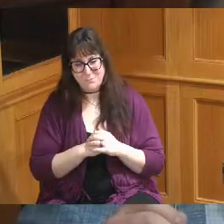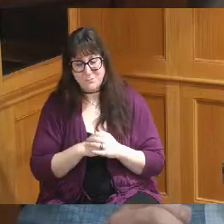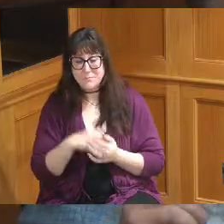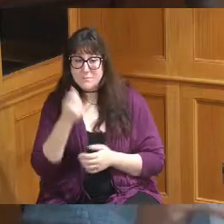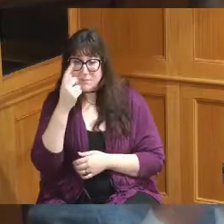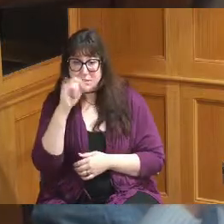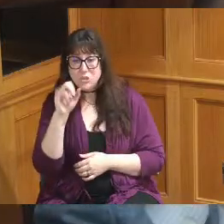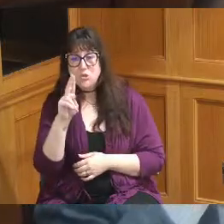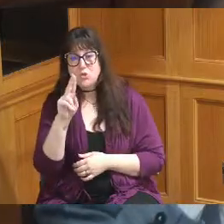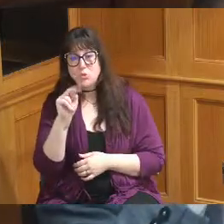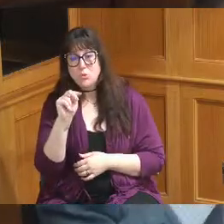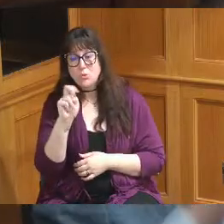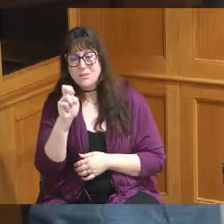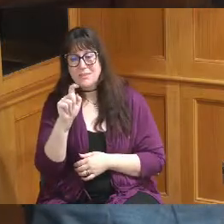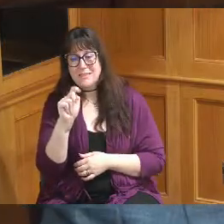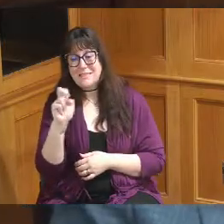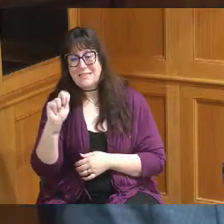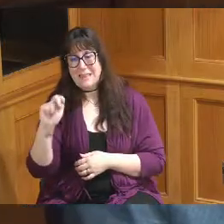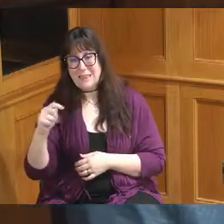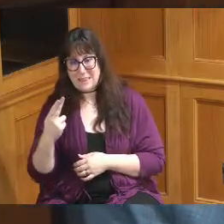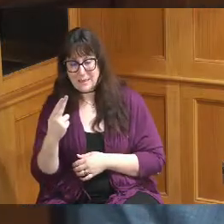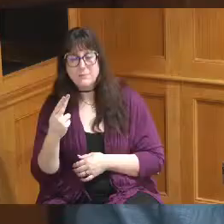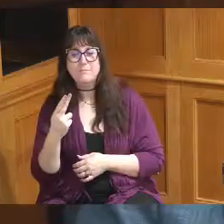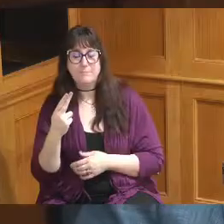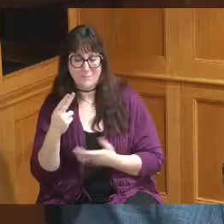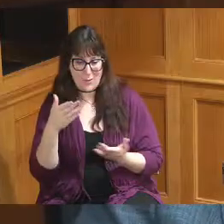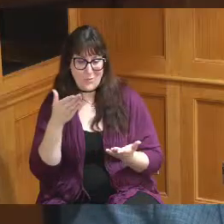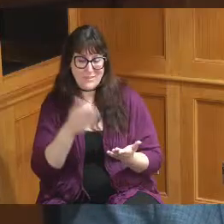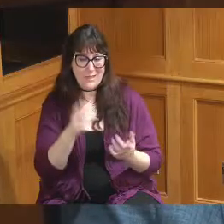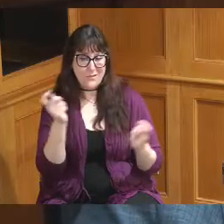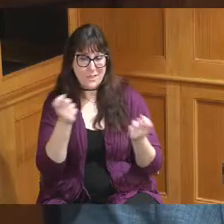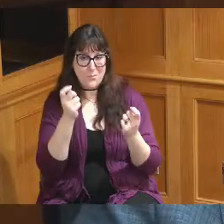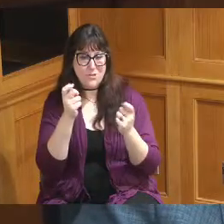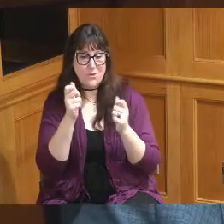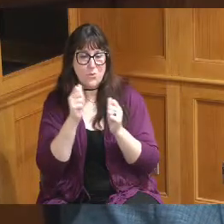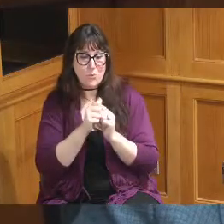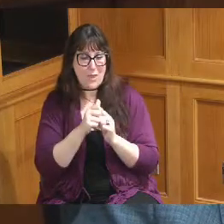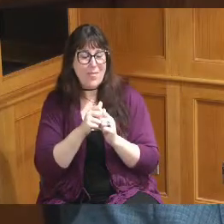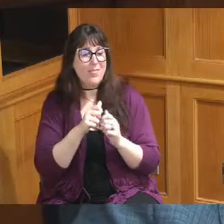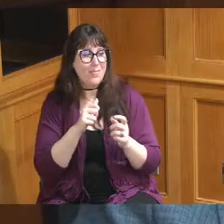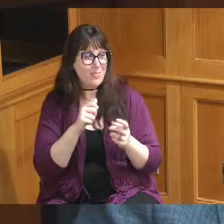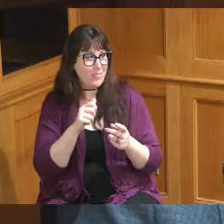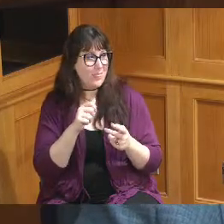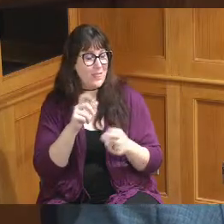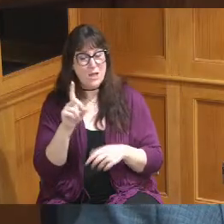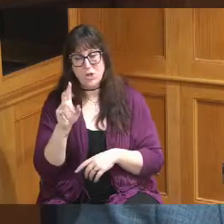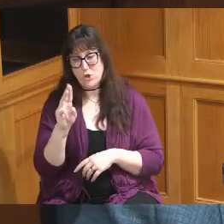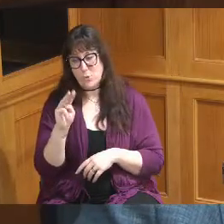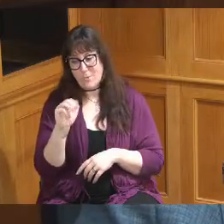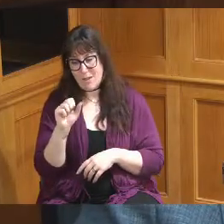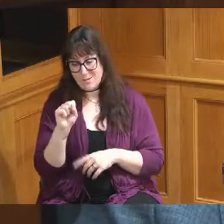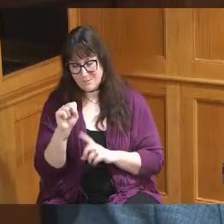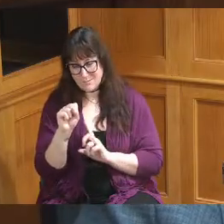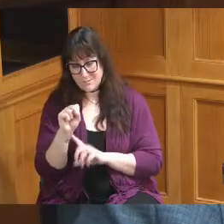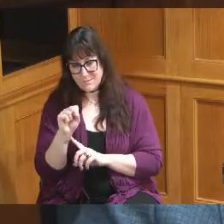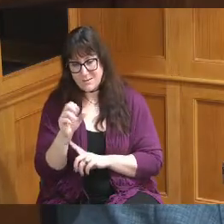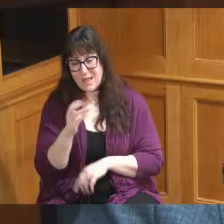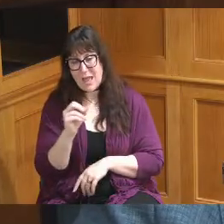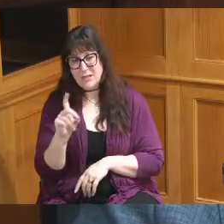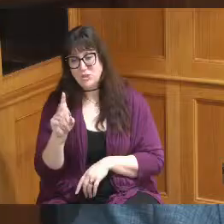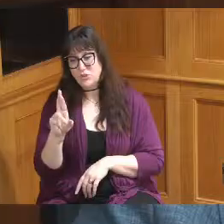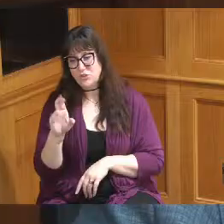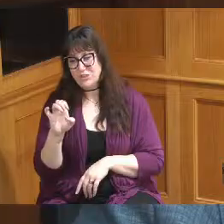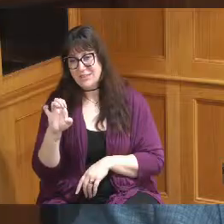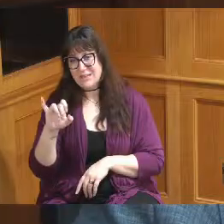Juneteenth was there to celebrate that with Commissioner Dumas and Commissioner